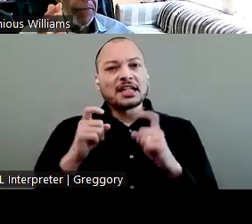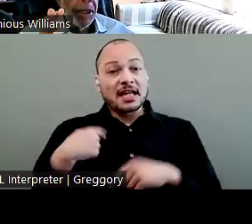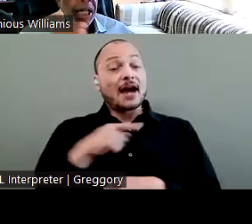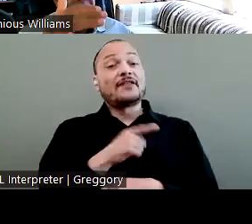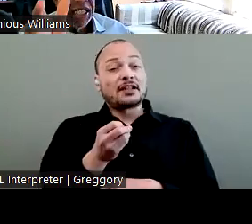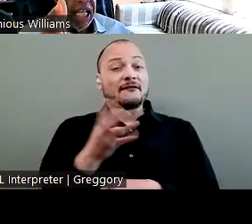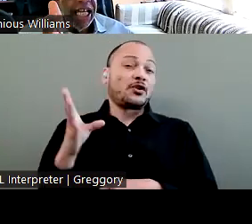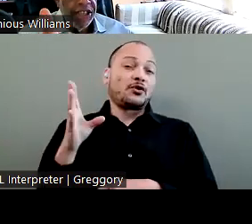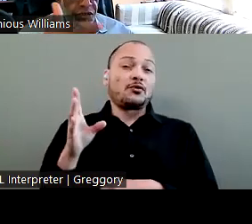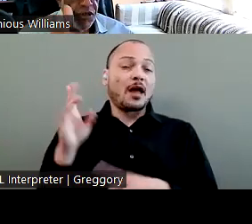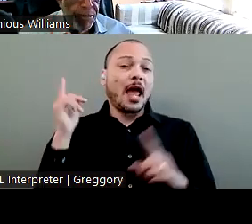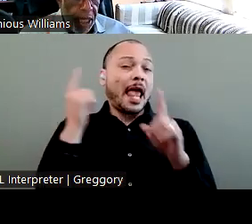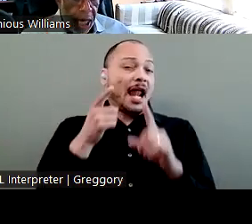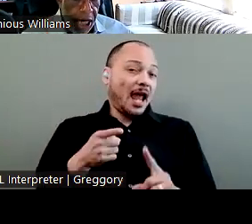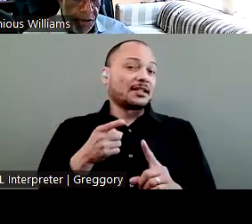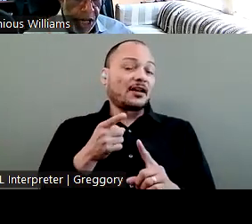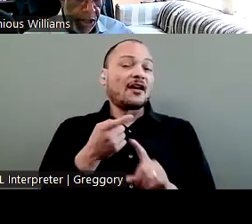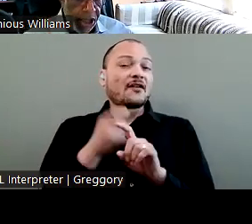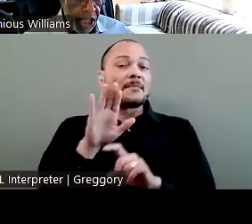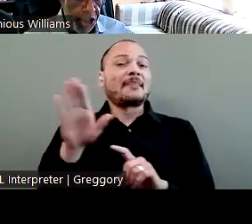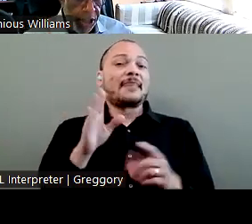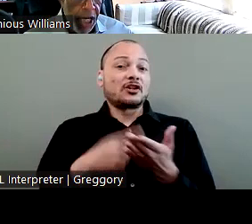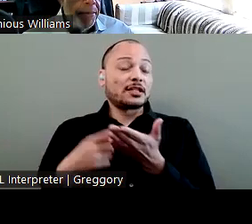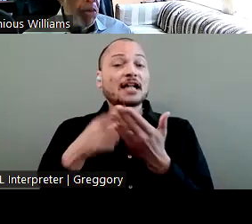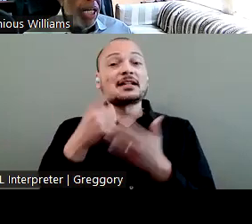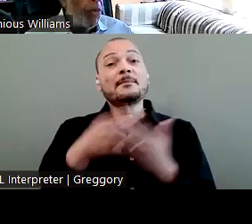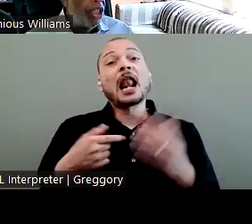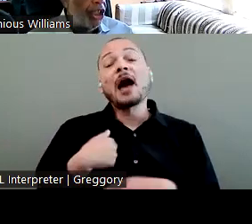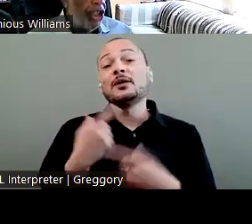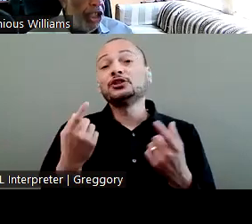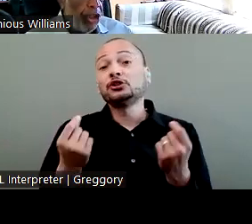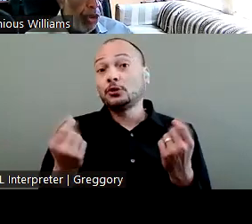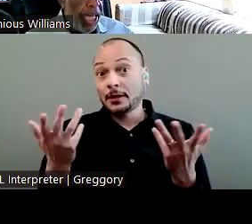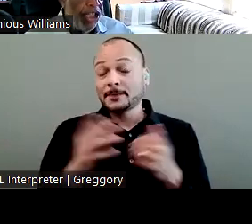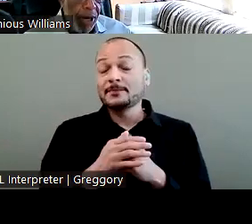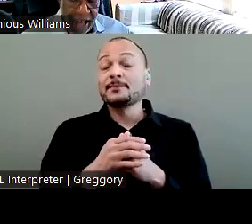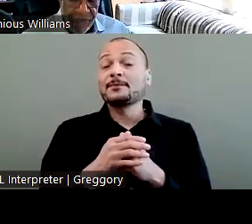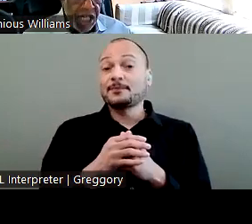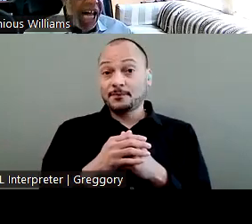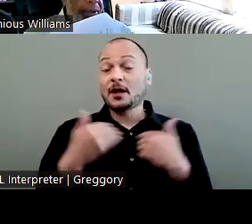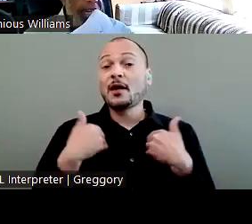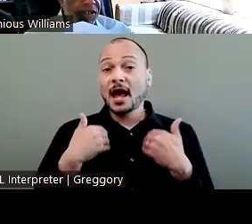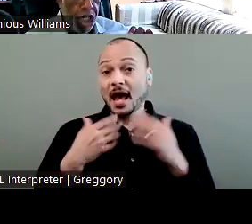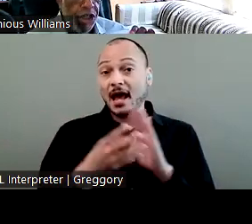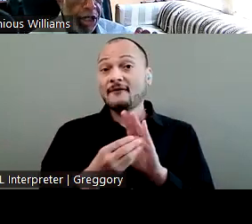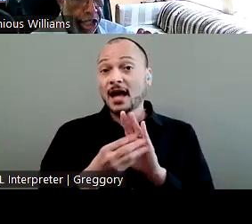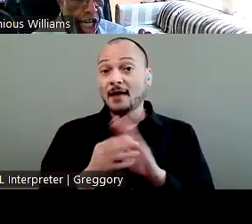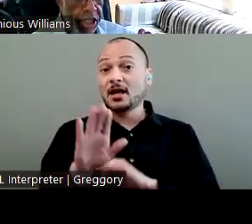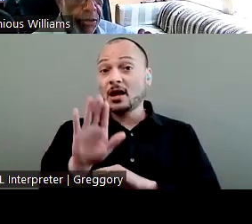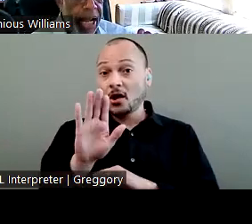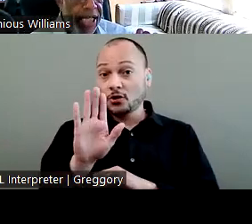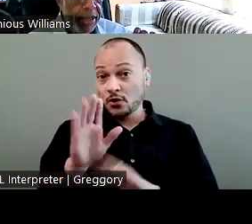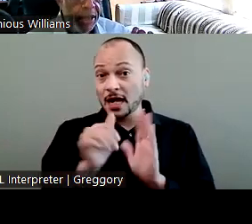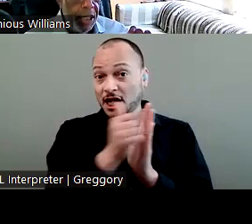of headlines from their discussion. But what I want you to do, and you have a copy of it on your agenda,